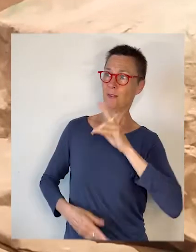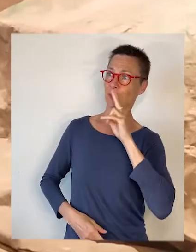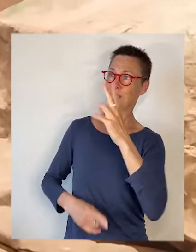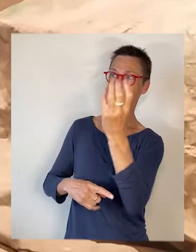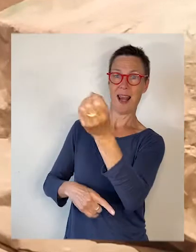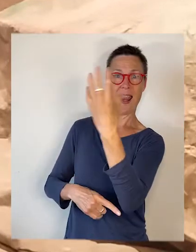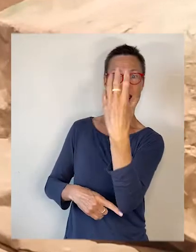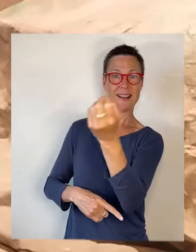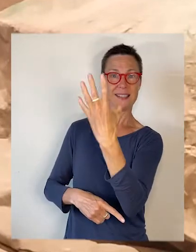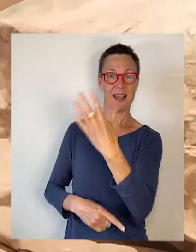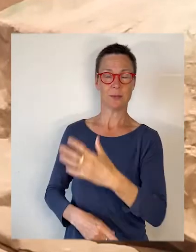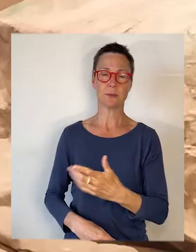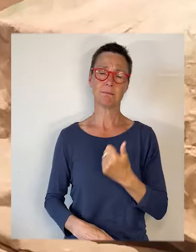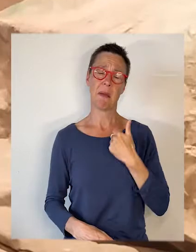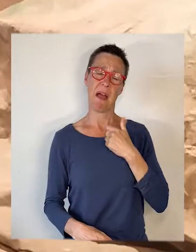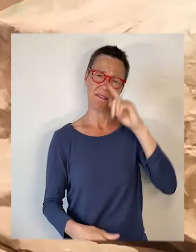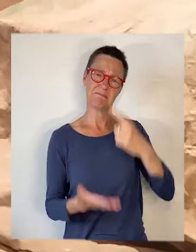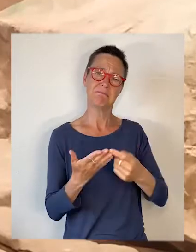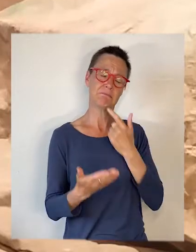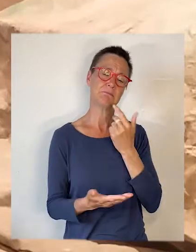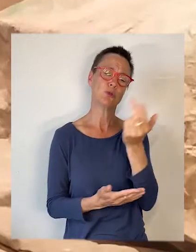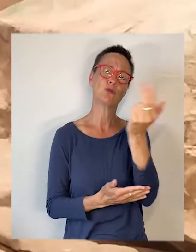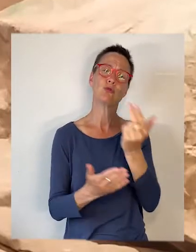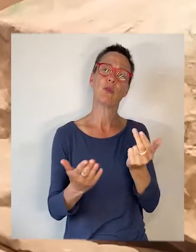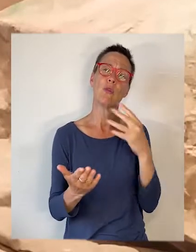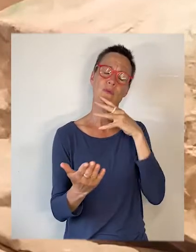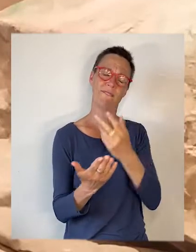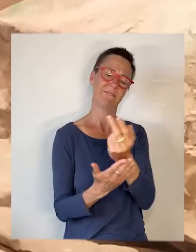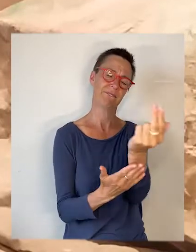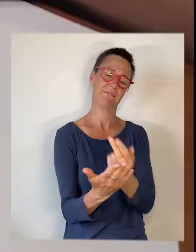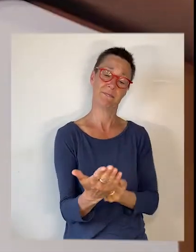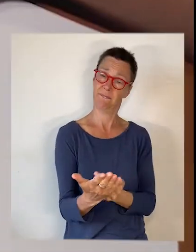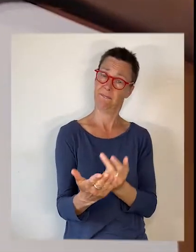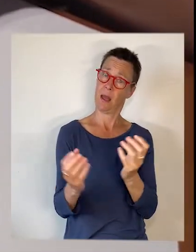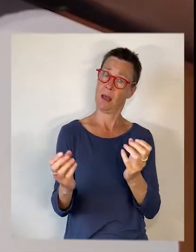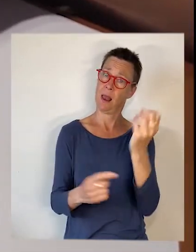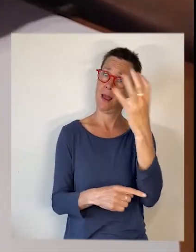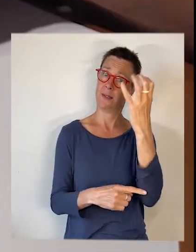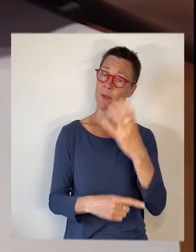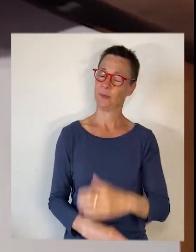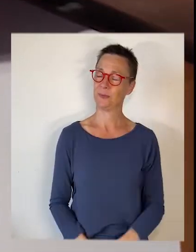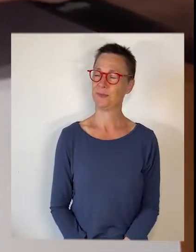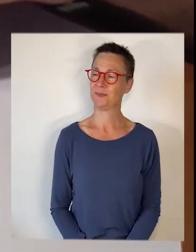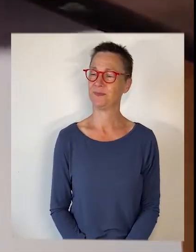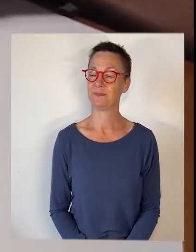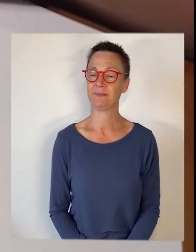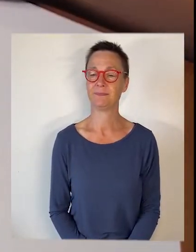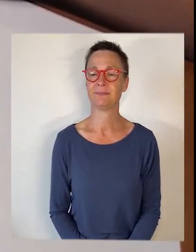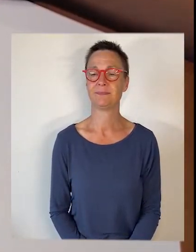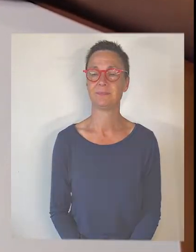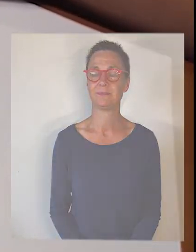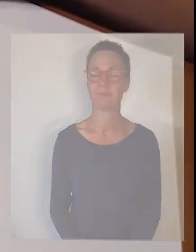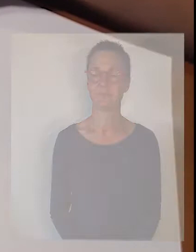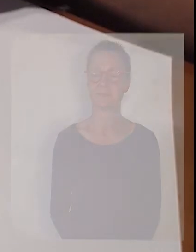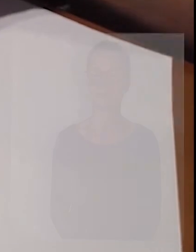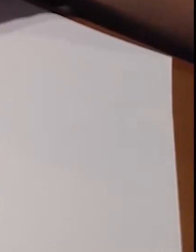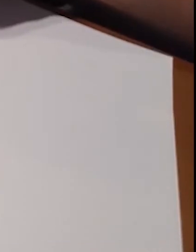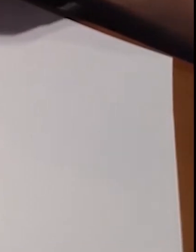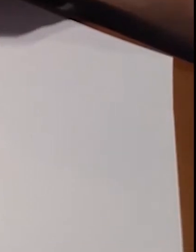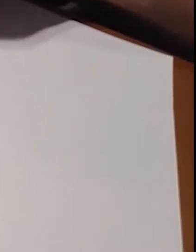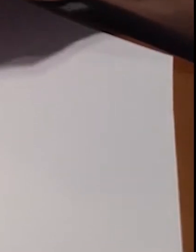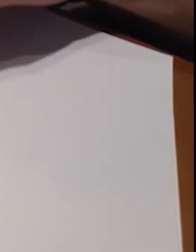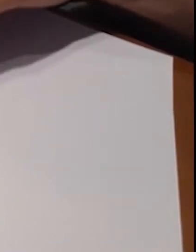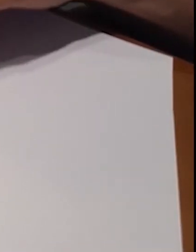here. I'm just drawing a quick sketch of the lighthouse actually. The lighthouse is a very long, thin